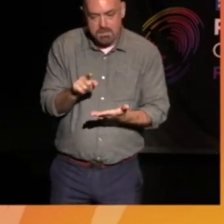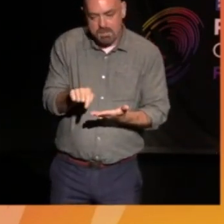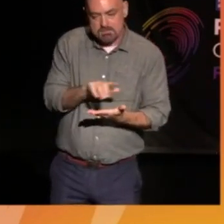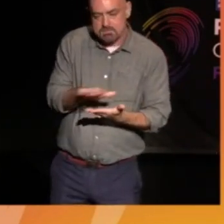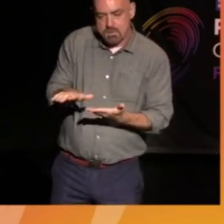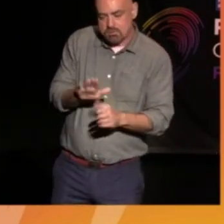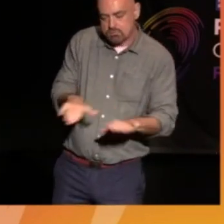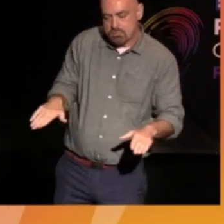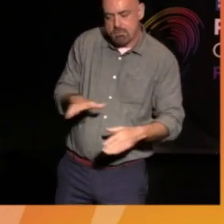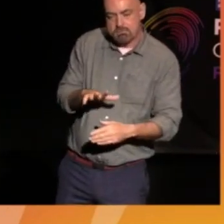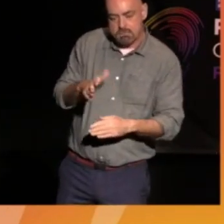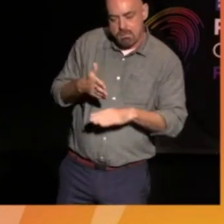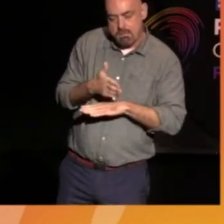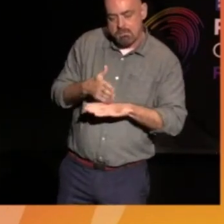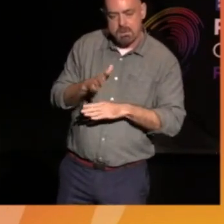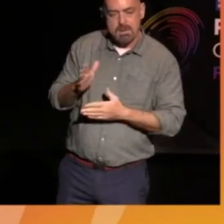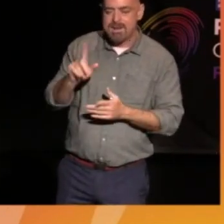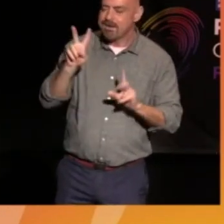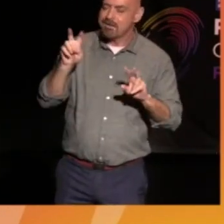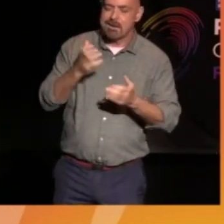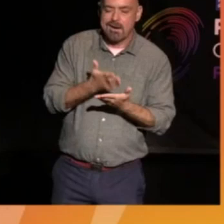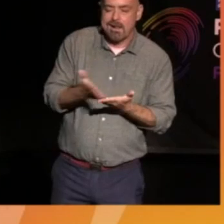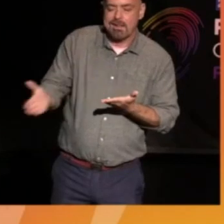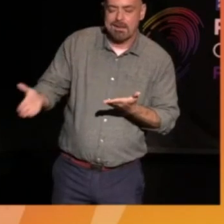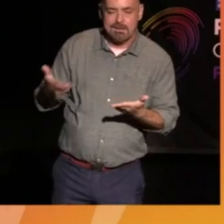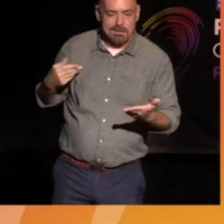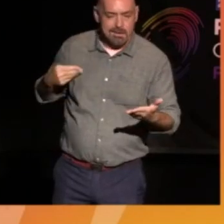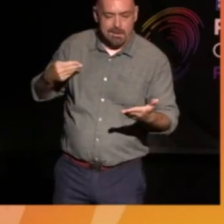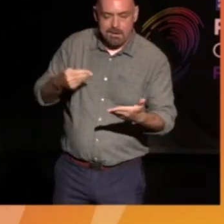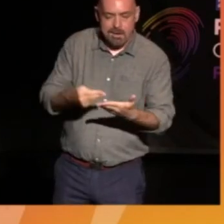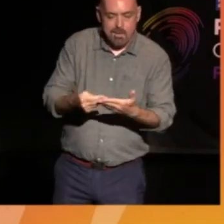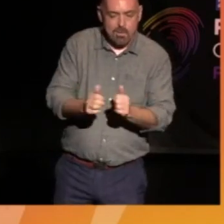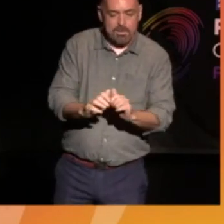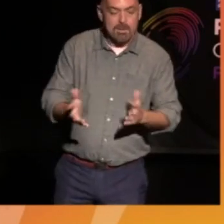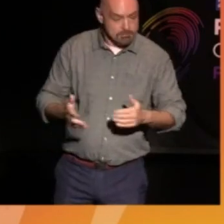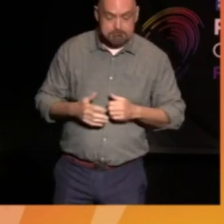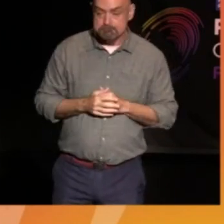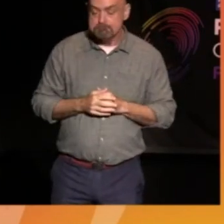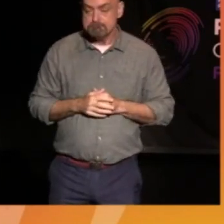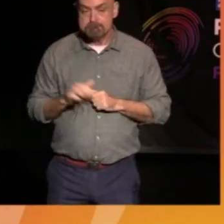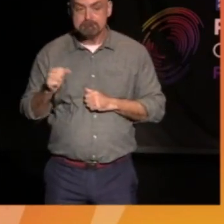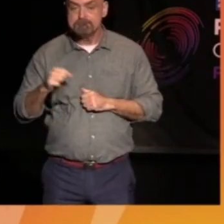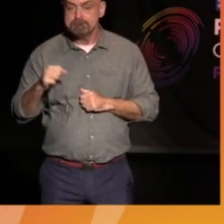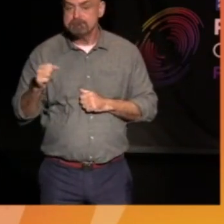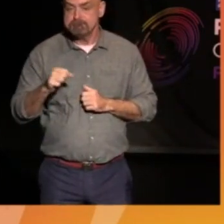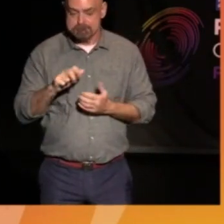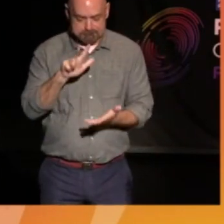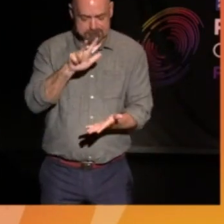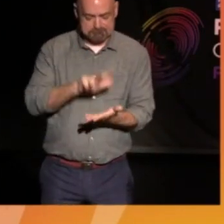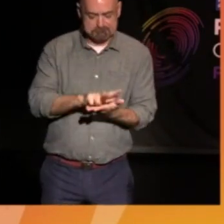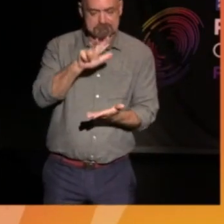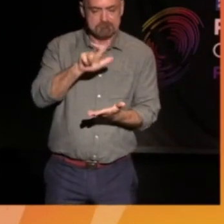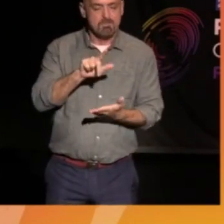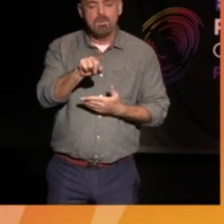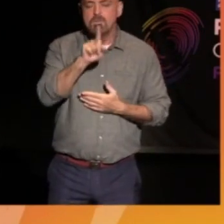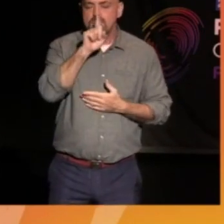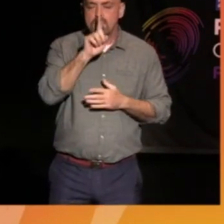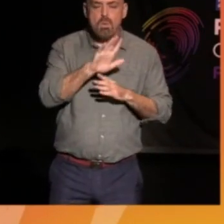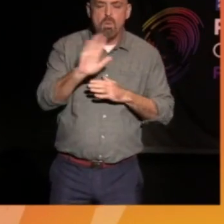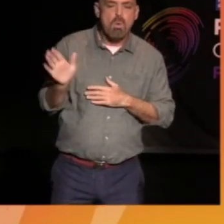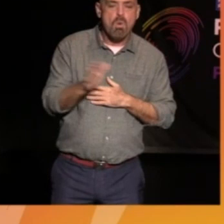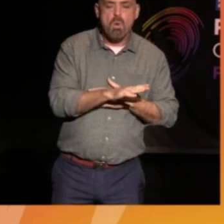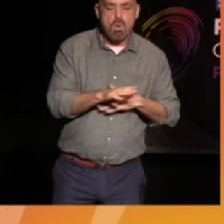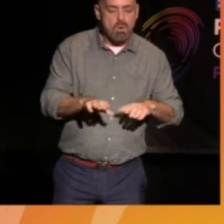on this product having a clean supply chain? Yes, absolutely. Absolutely. Yeah. Not all the carpets,